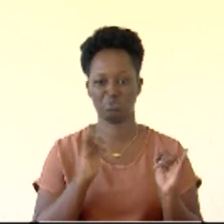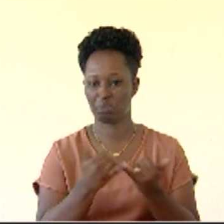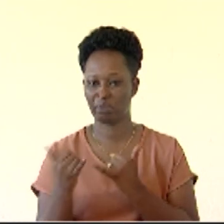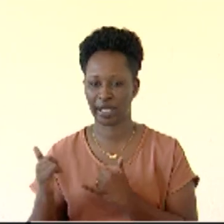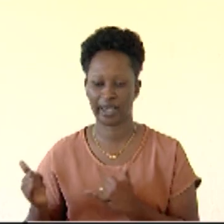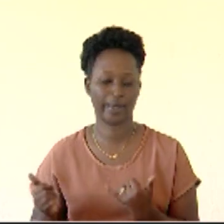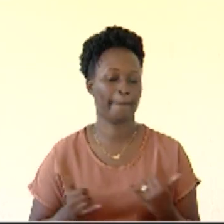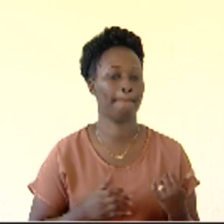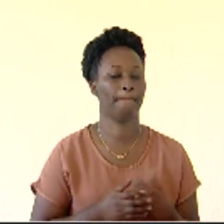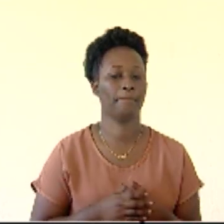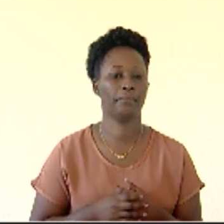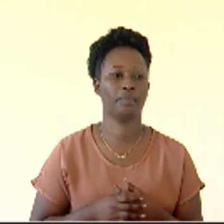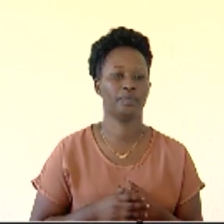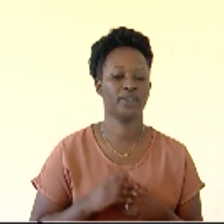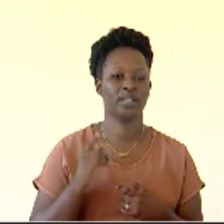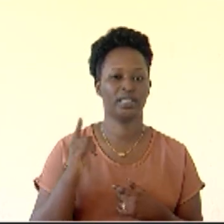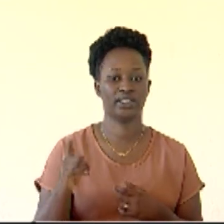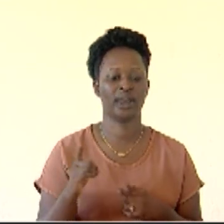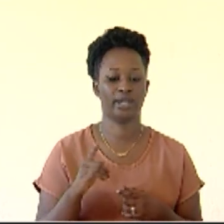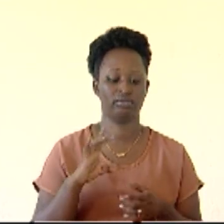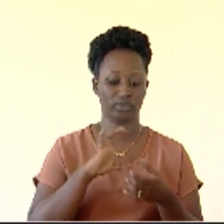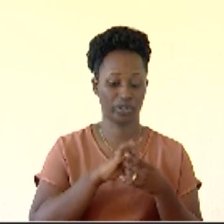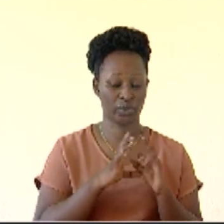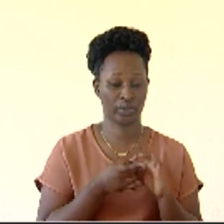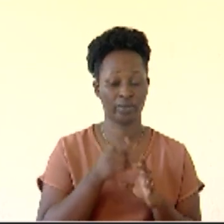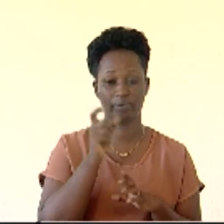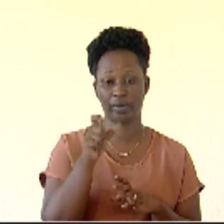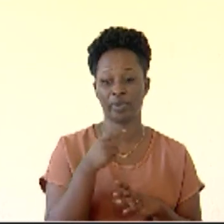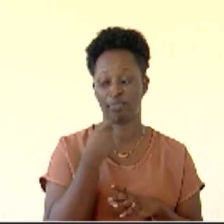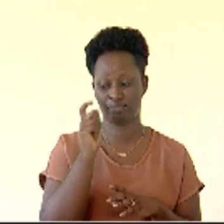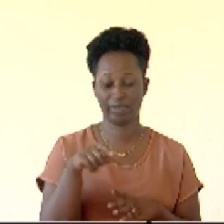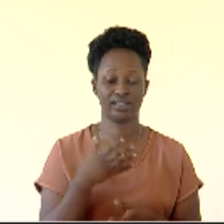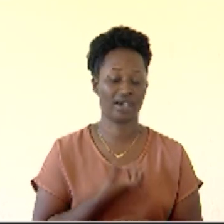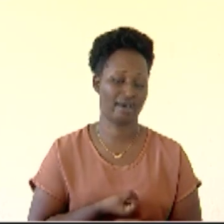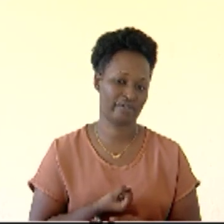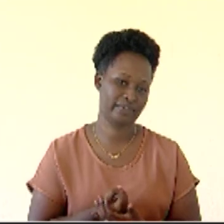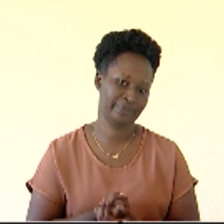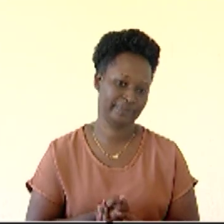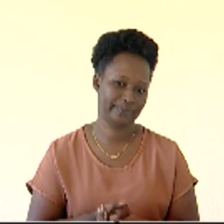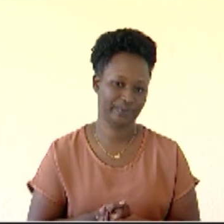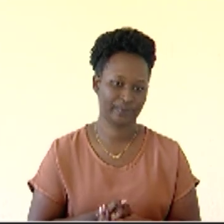are enjoying. These are kind of relationships that people, they have to have.